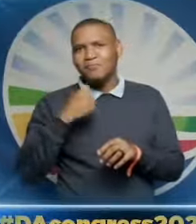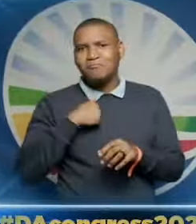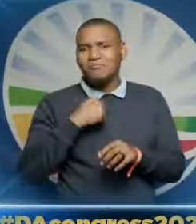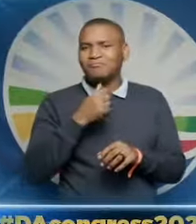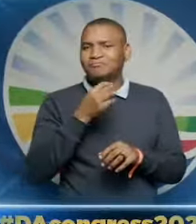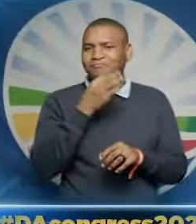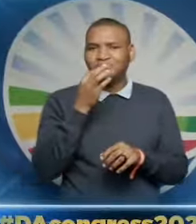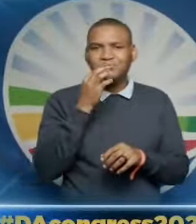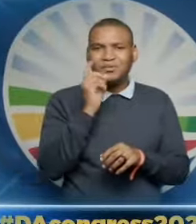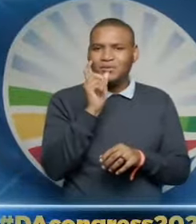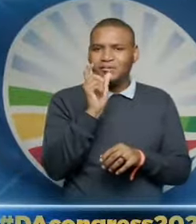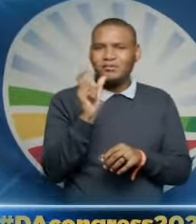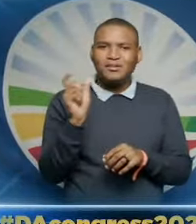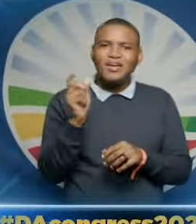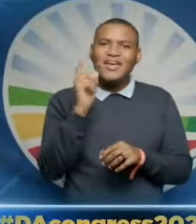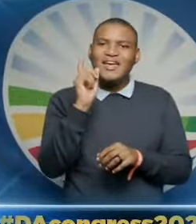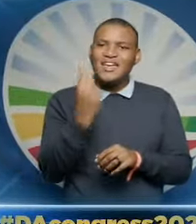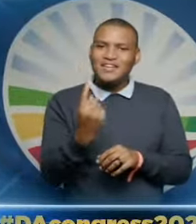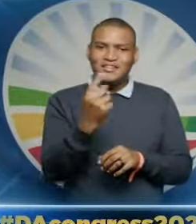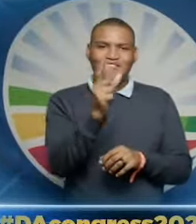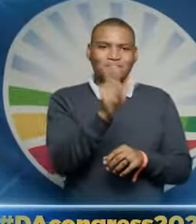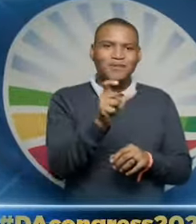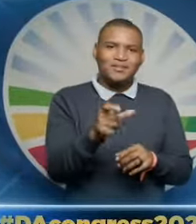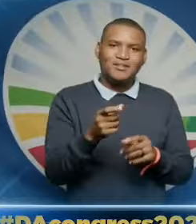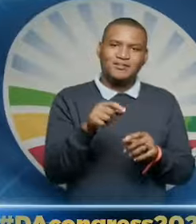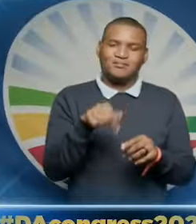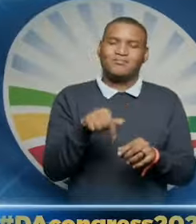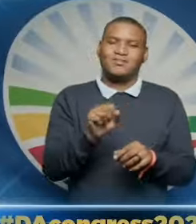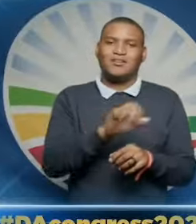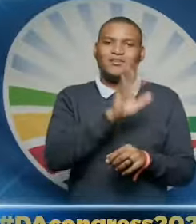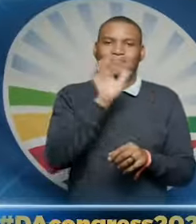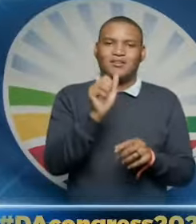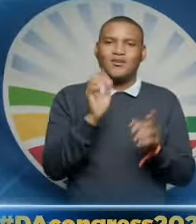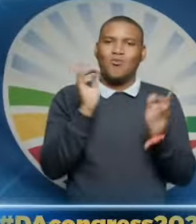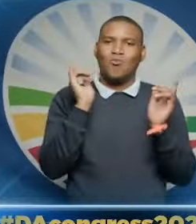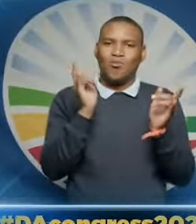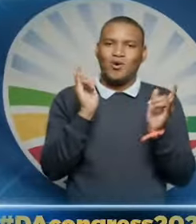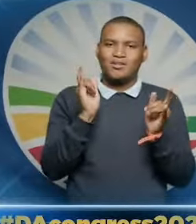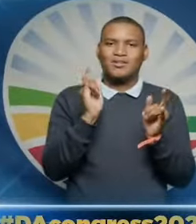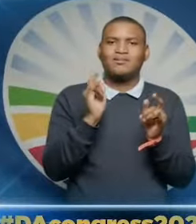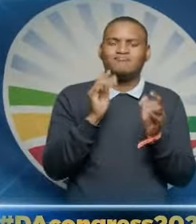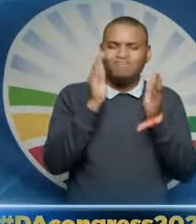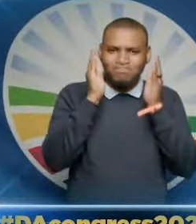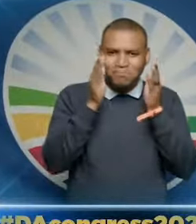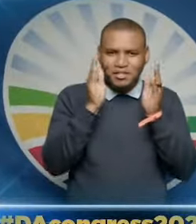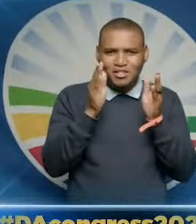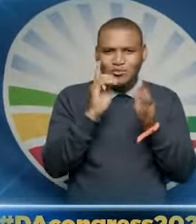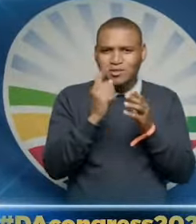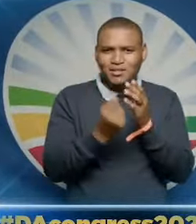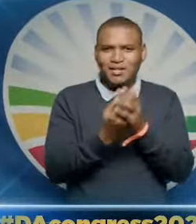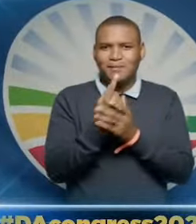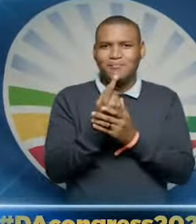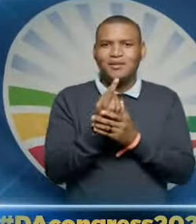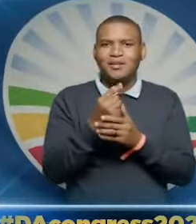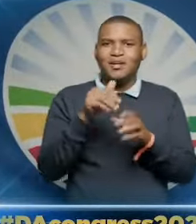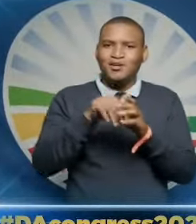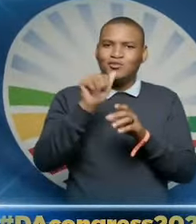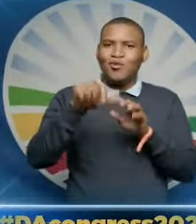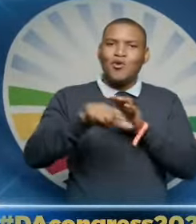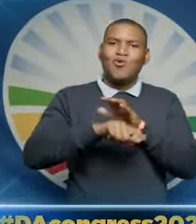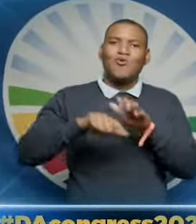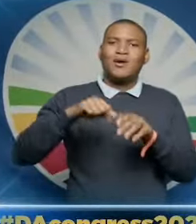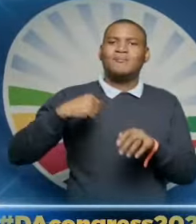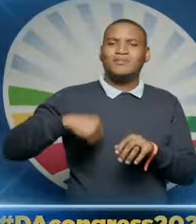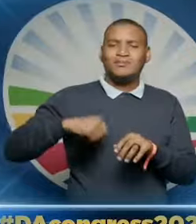quite simple. To every resident, to every citizen of the country watching this, pay attention to what's happening in your local